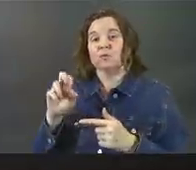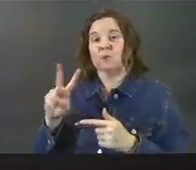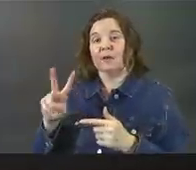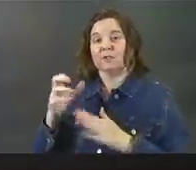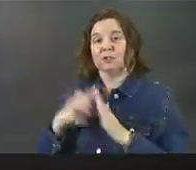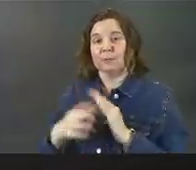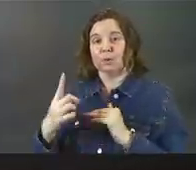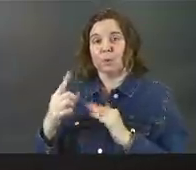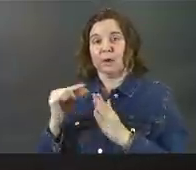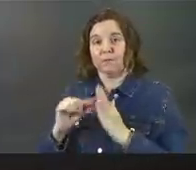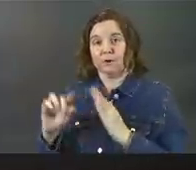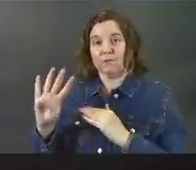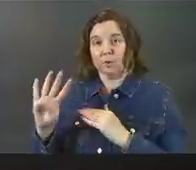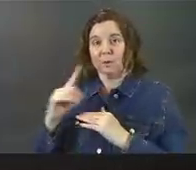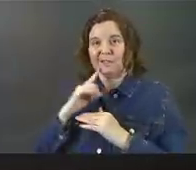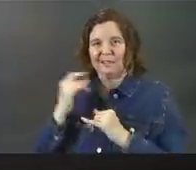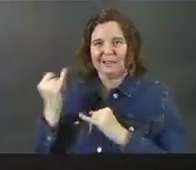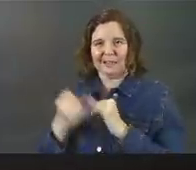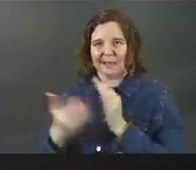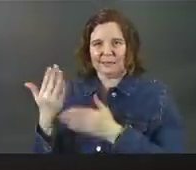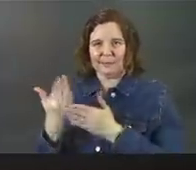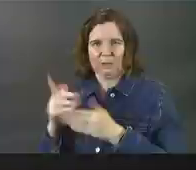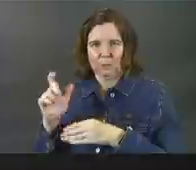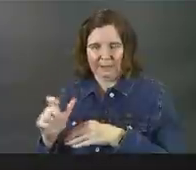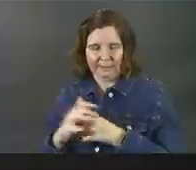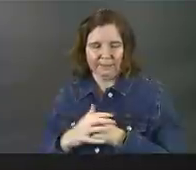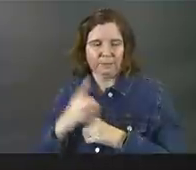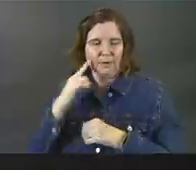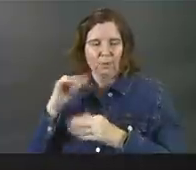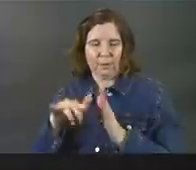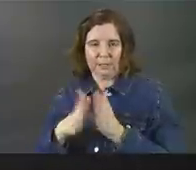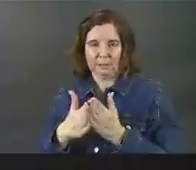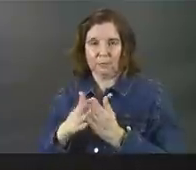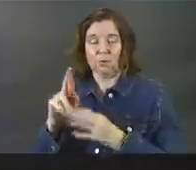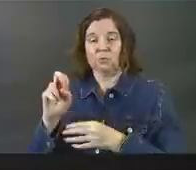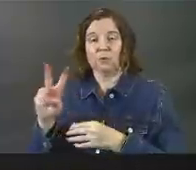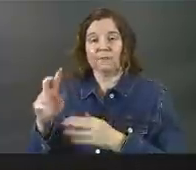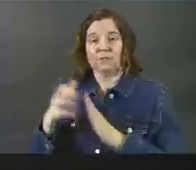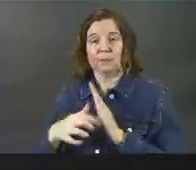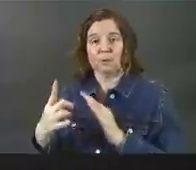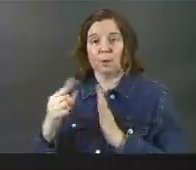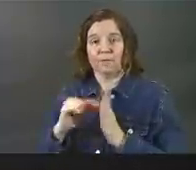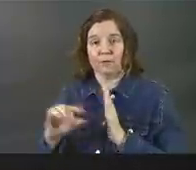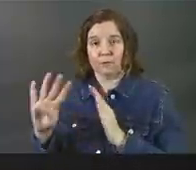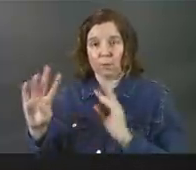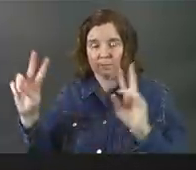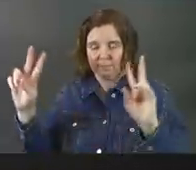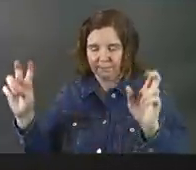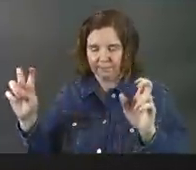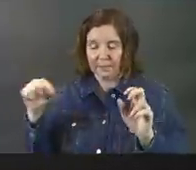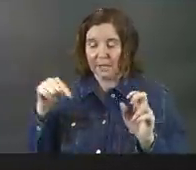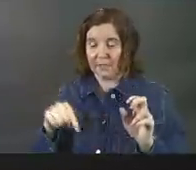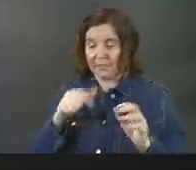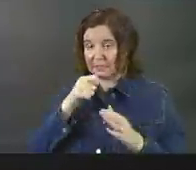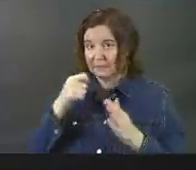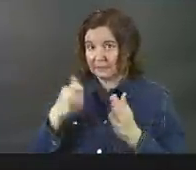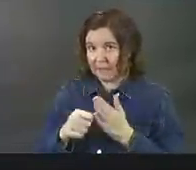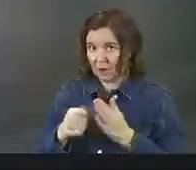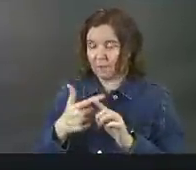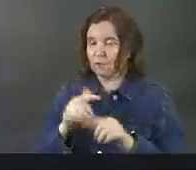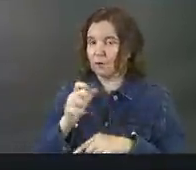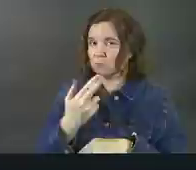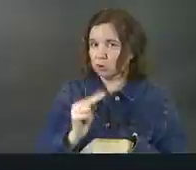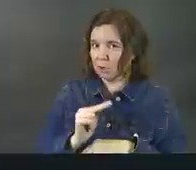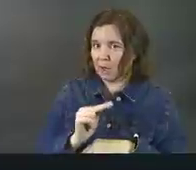Revelation chapter 1, verse 4 shows us the last kind of piece that we need for this book. Revelation chapter 1, verse 4 says this. This letter is from